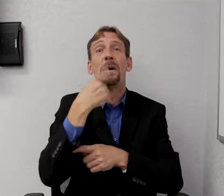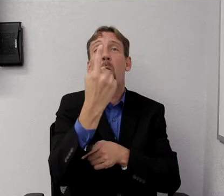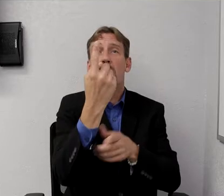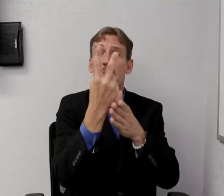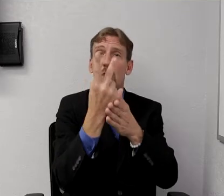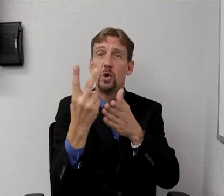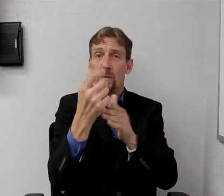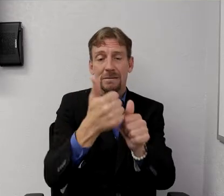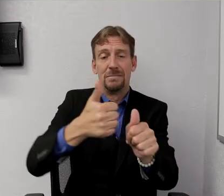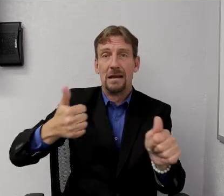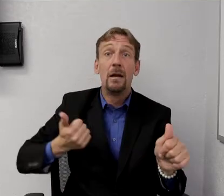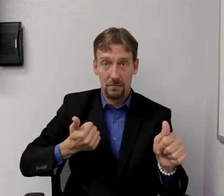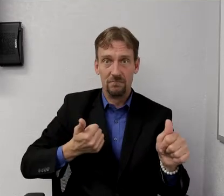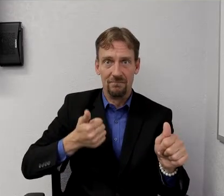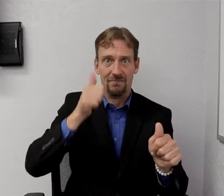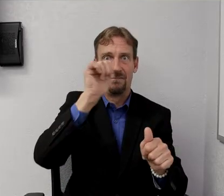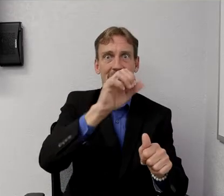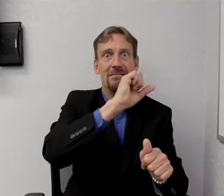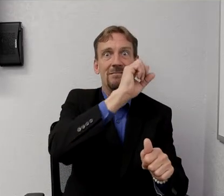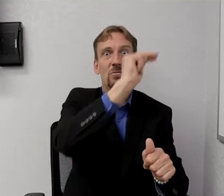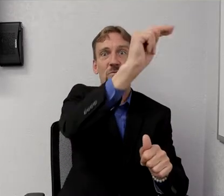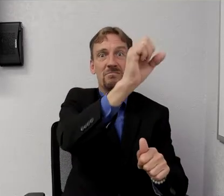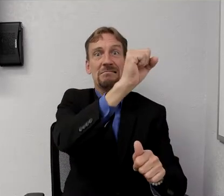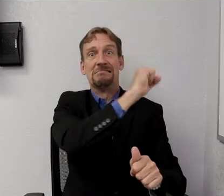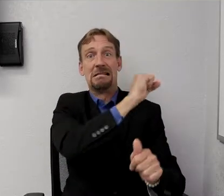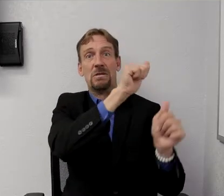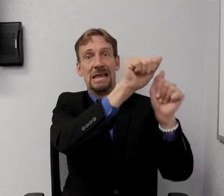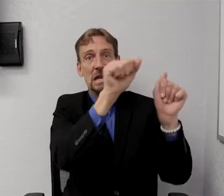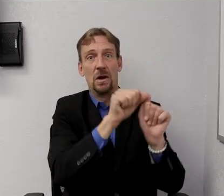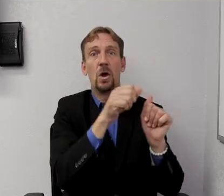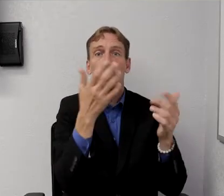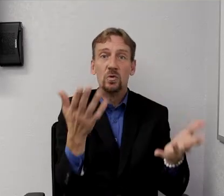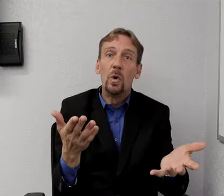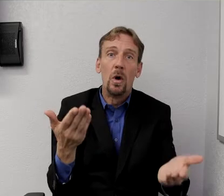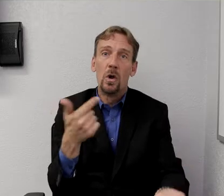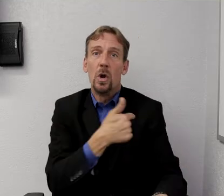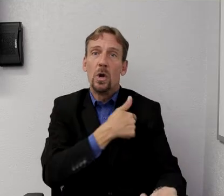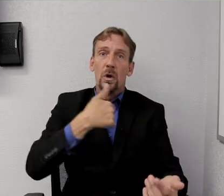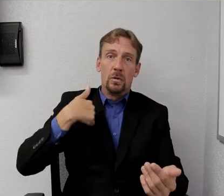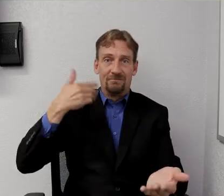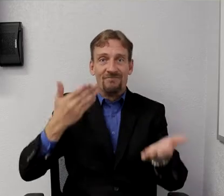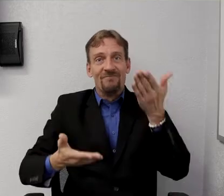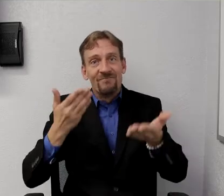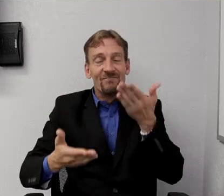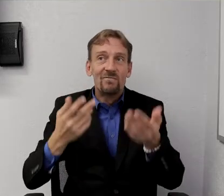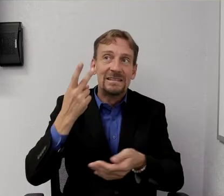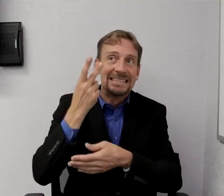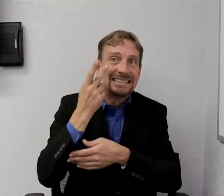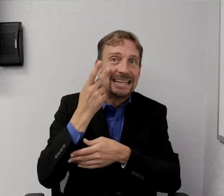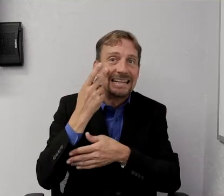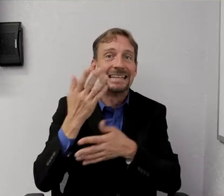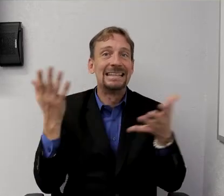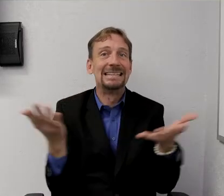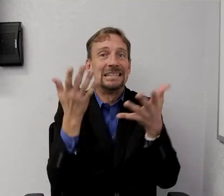behind the Bay Area and Southern California, so that it was more likely that we would be beginning to see the local